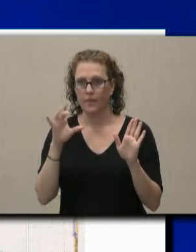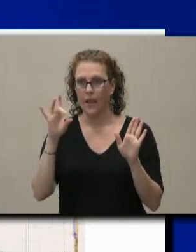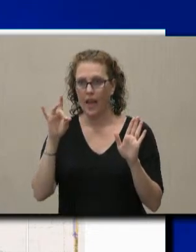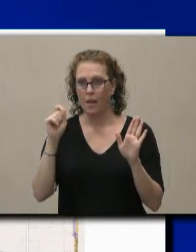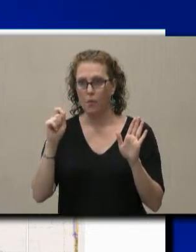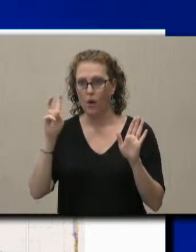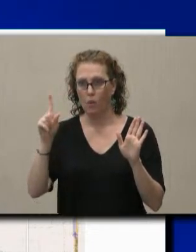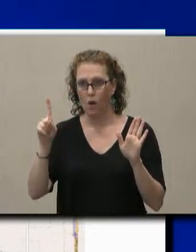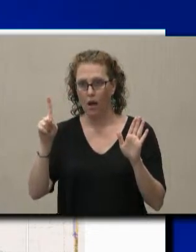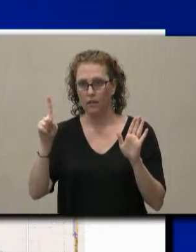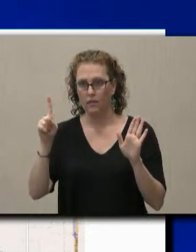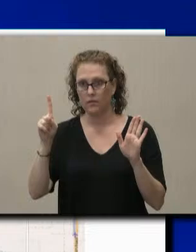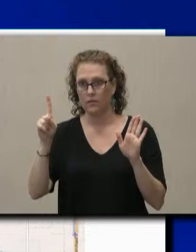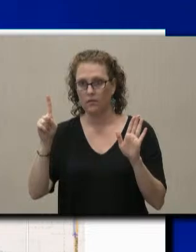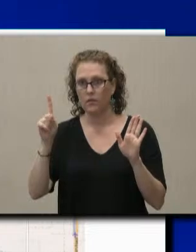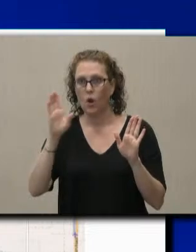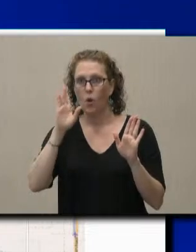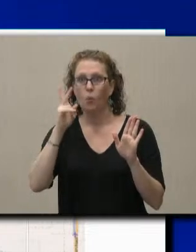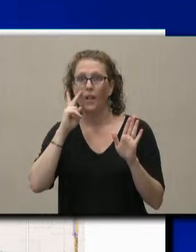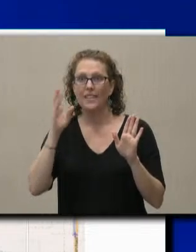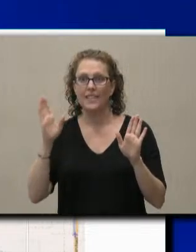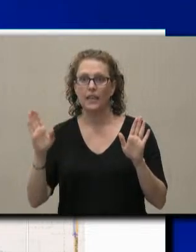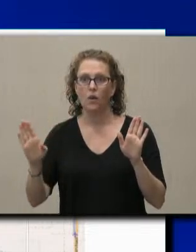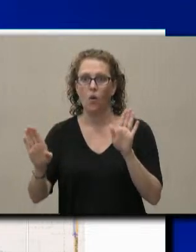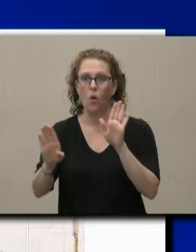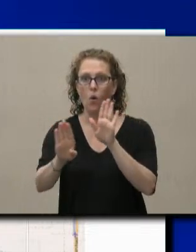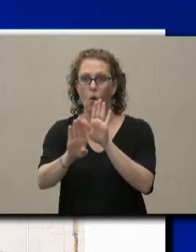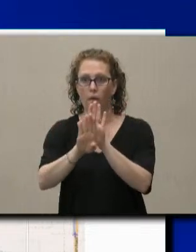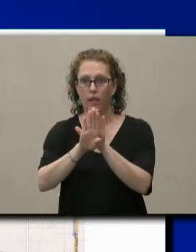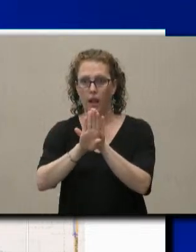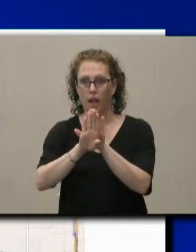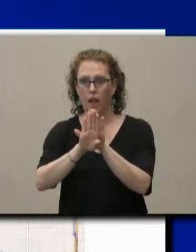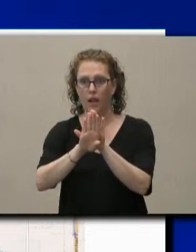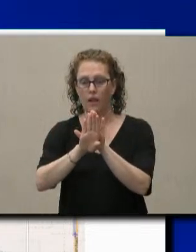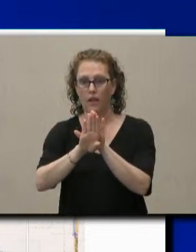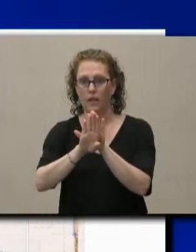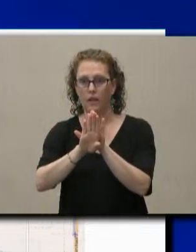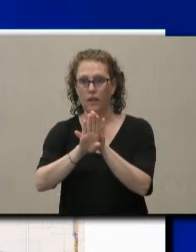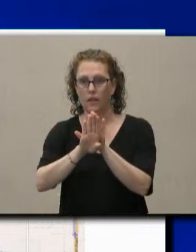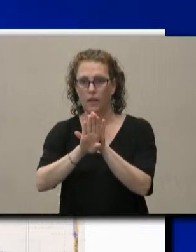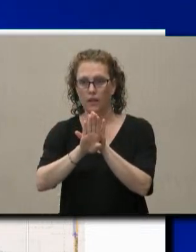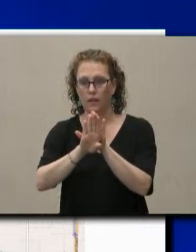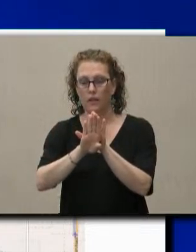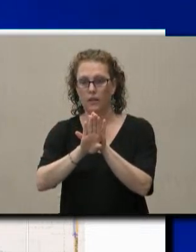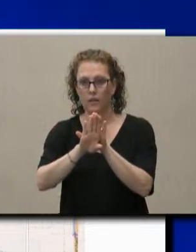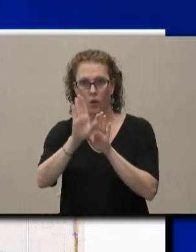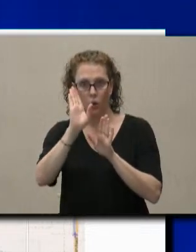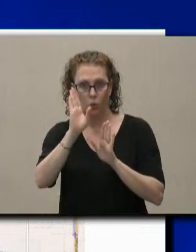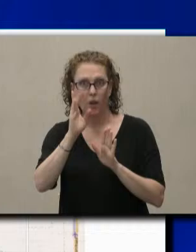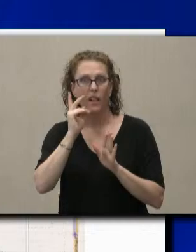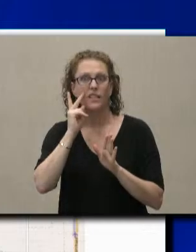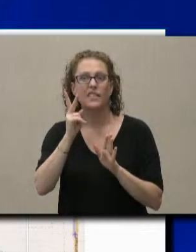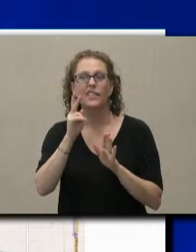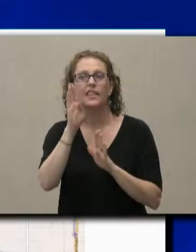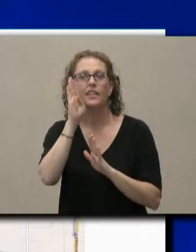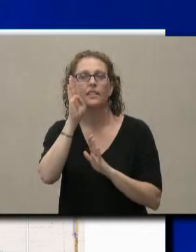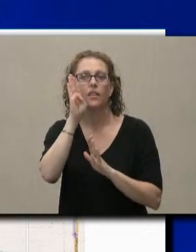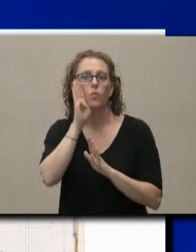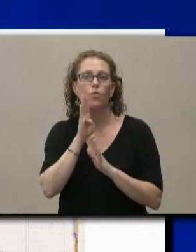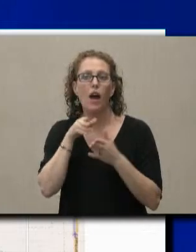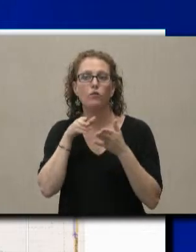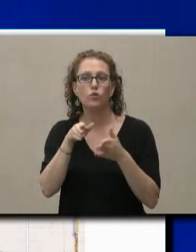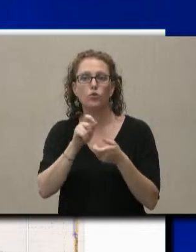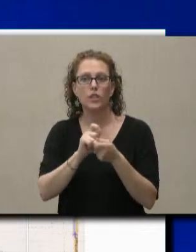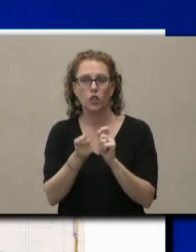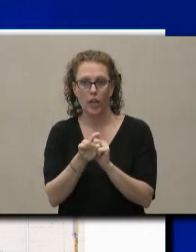overlay, you'll notice that this is the change that occurs with Brown Street and keeping it intact